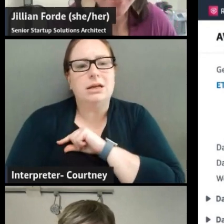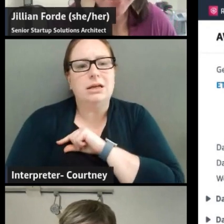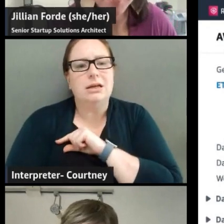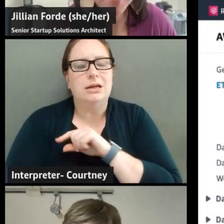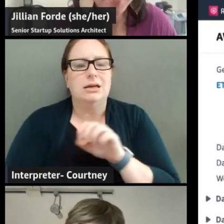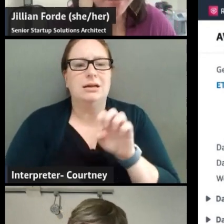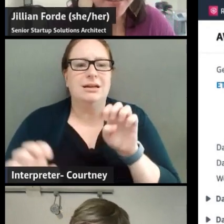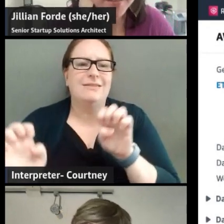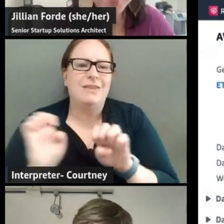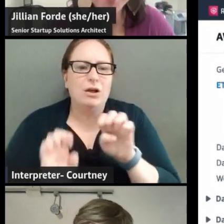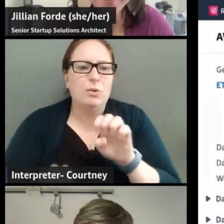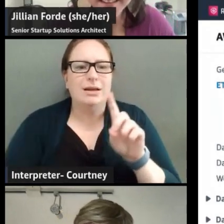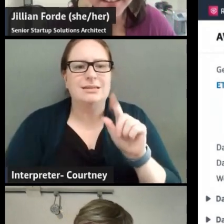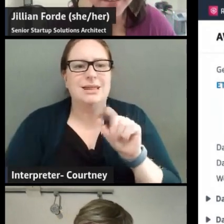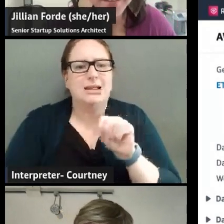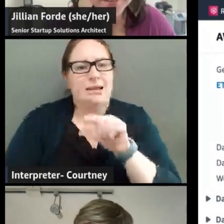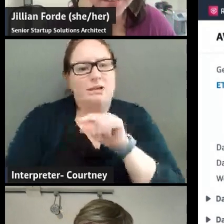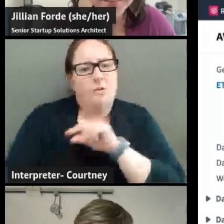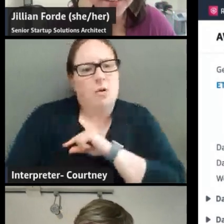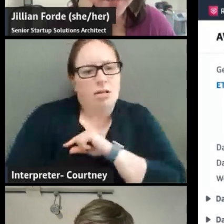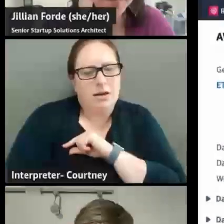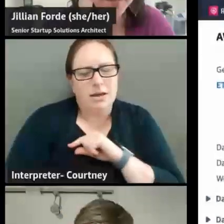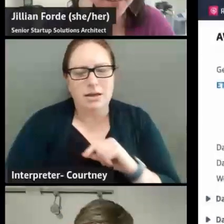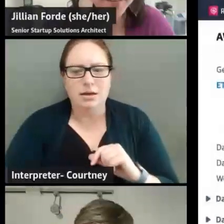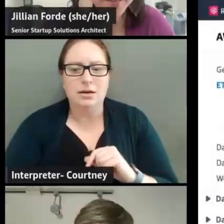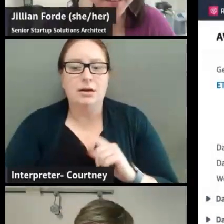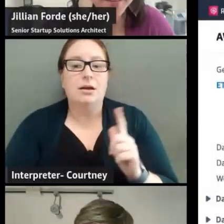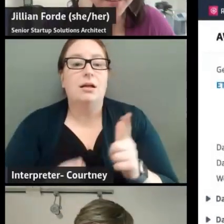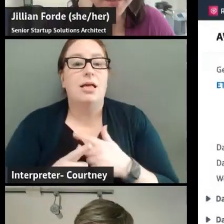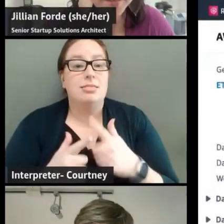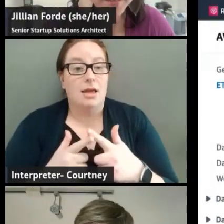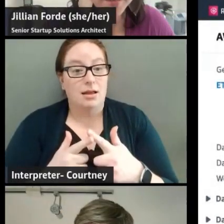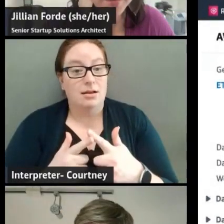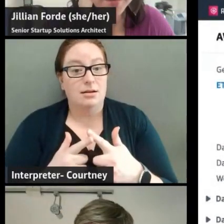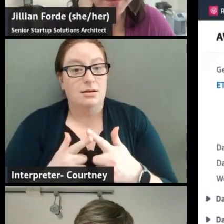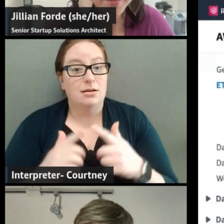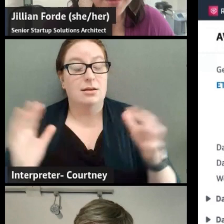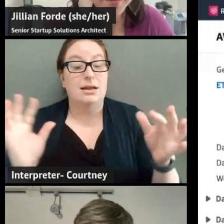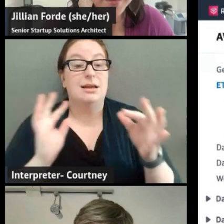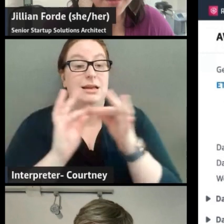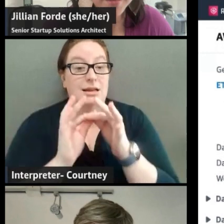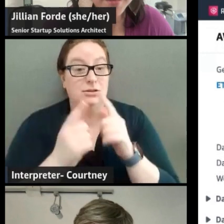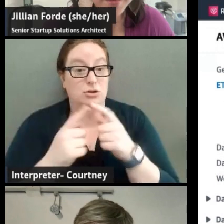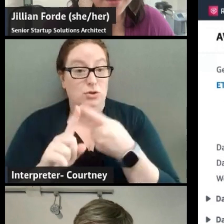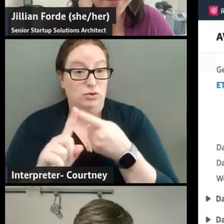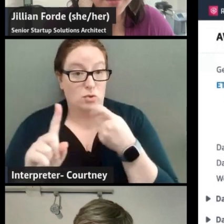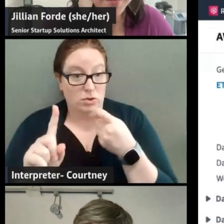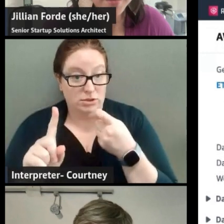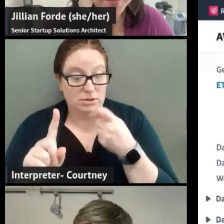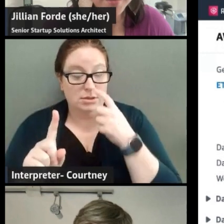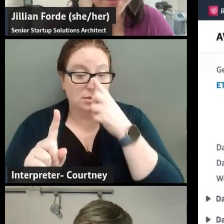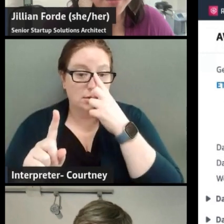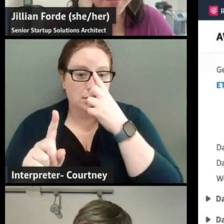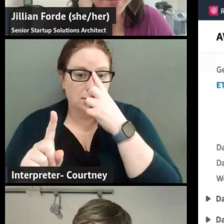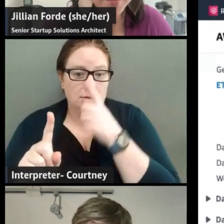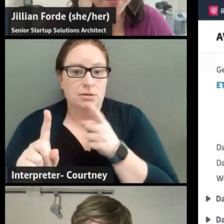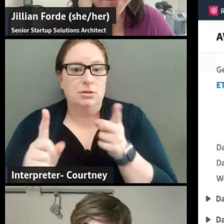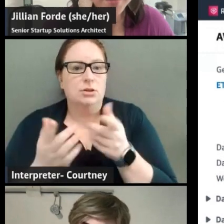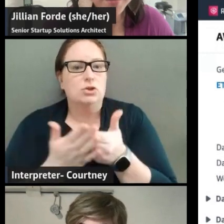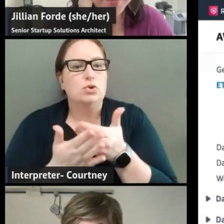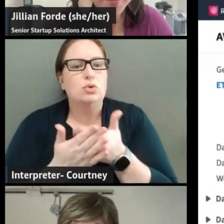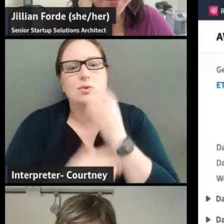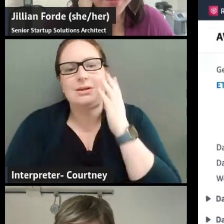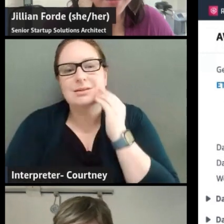evaluate data quality, at which point it brings me, so it connects it to the source, and it brings me to this new